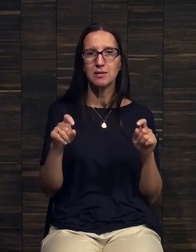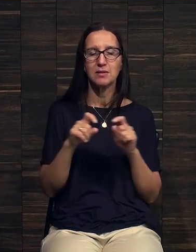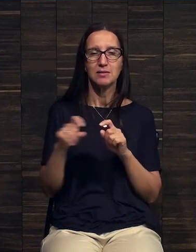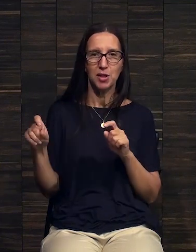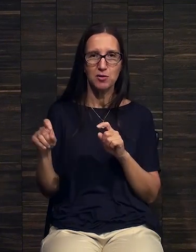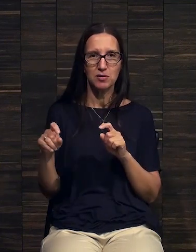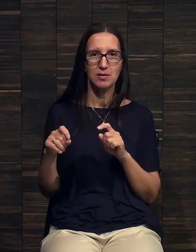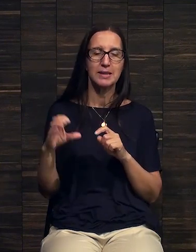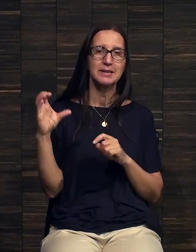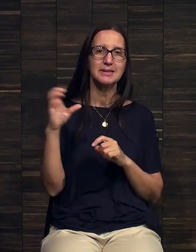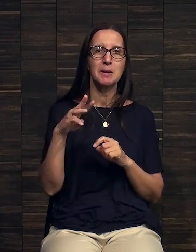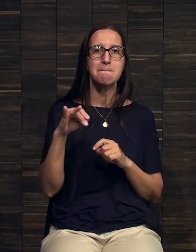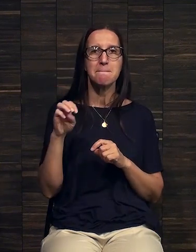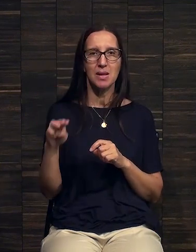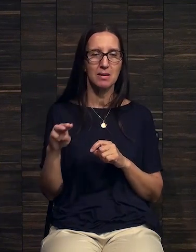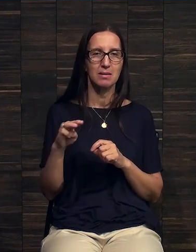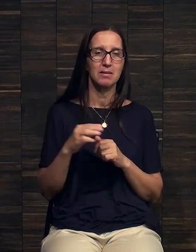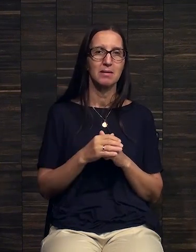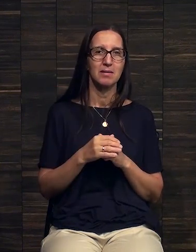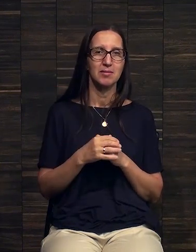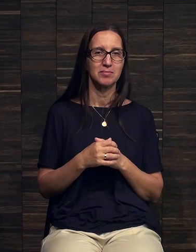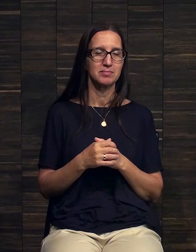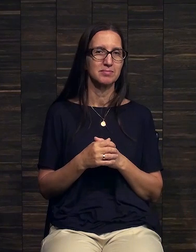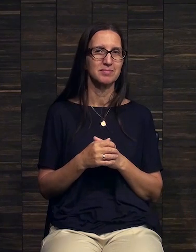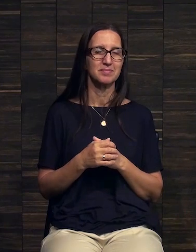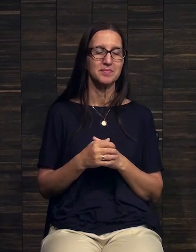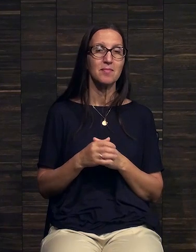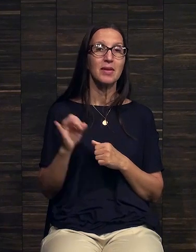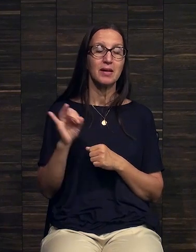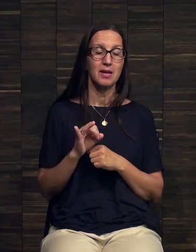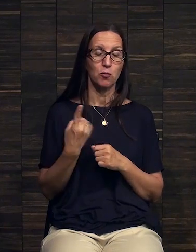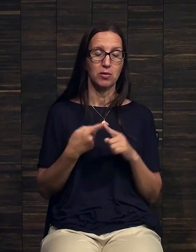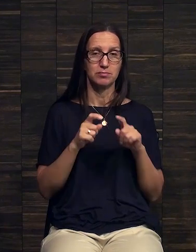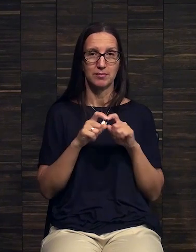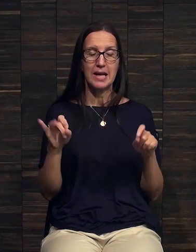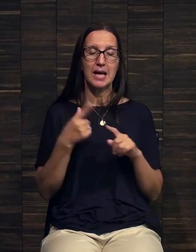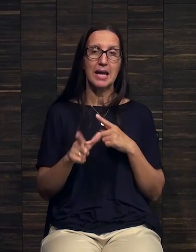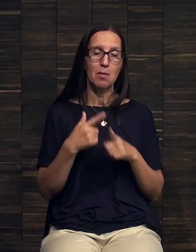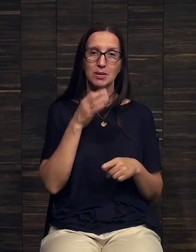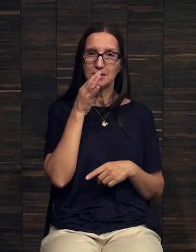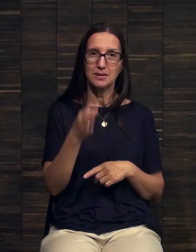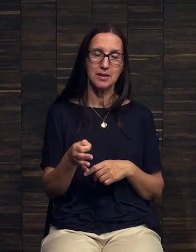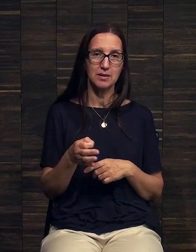say Smith, that's the fortress. And so,